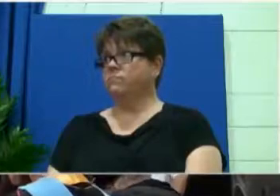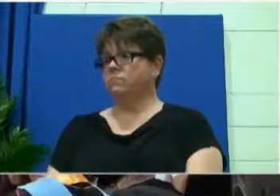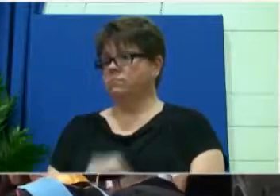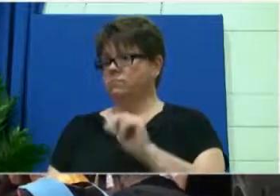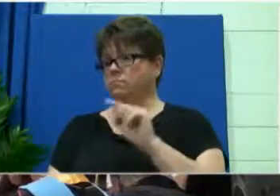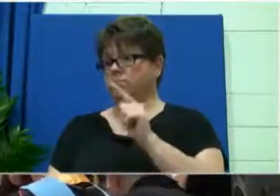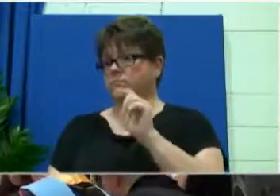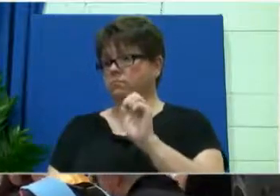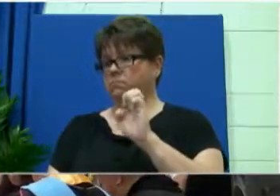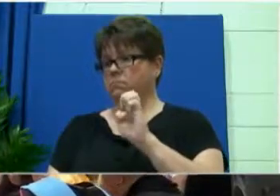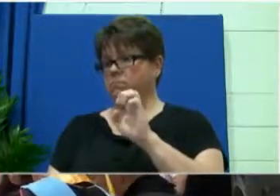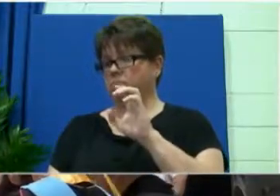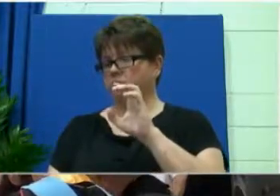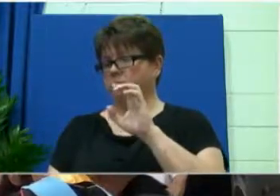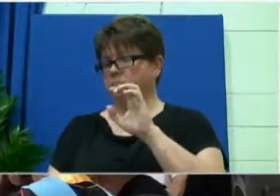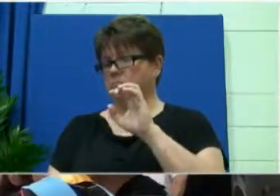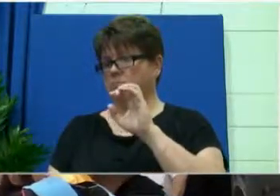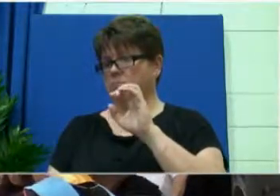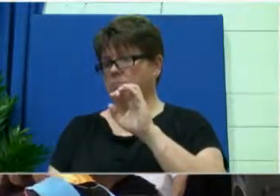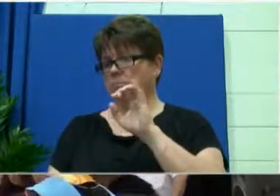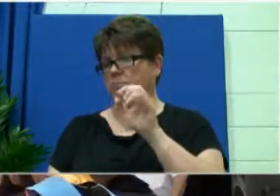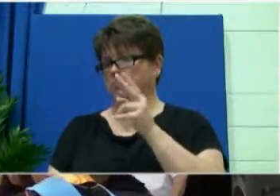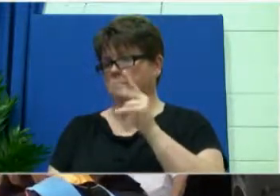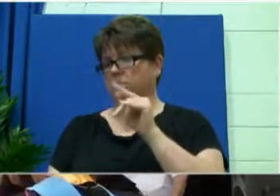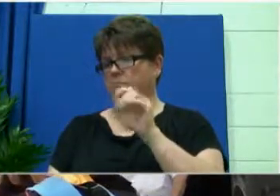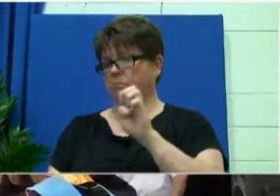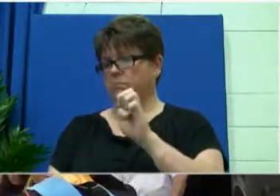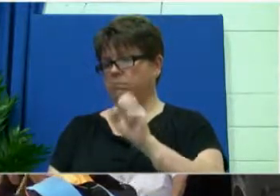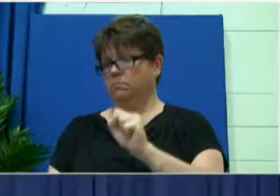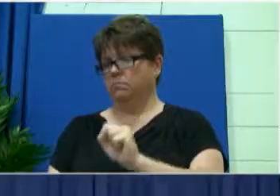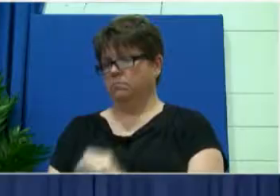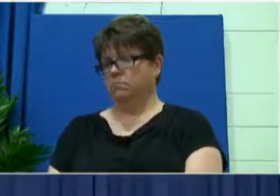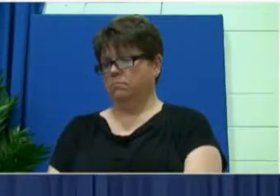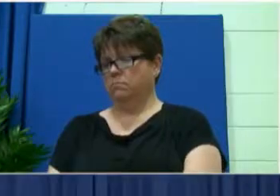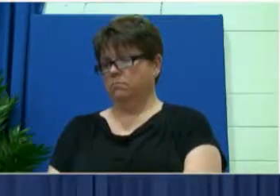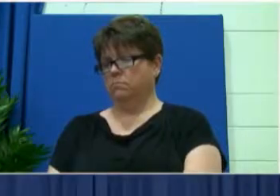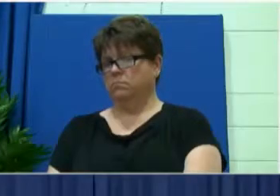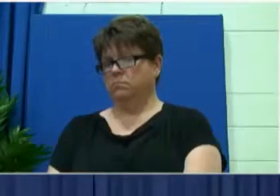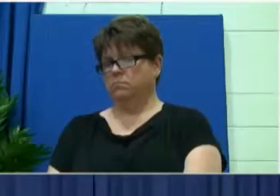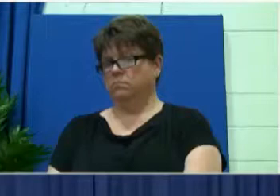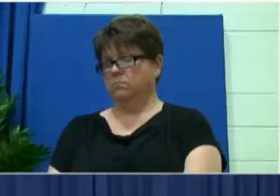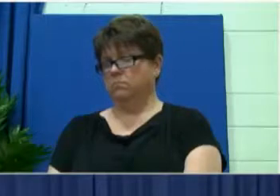Angel Dean Jones, Associate in Applied Science, Culinary Arts.